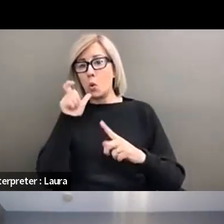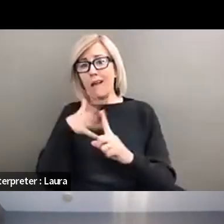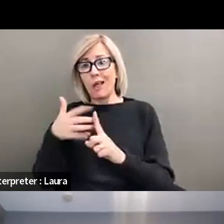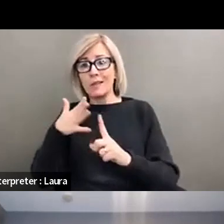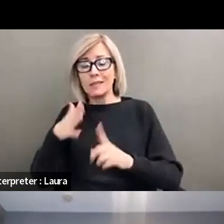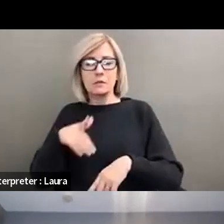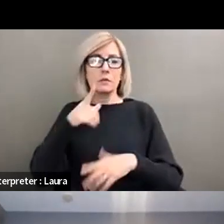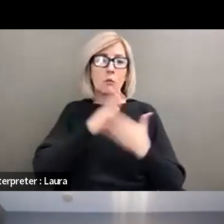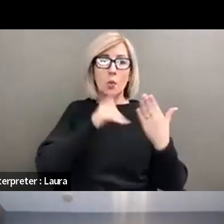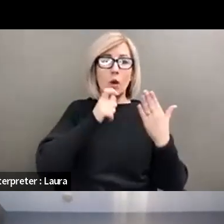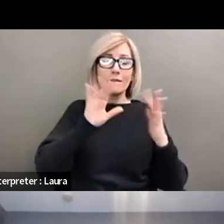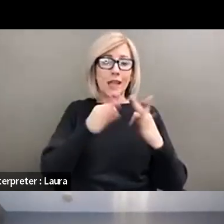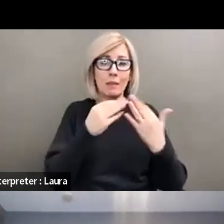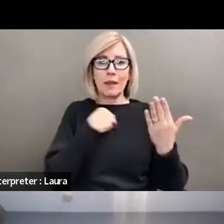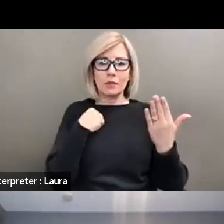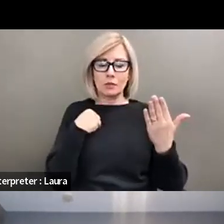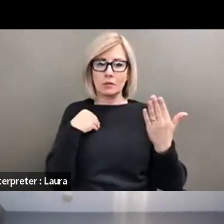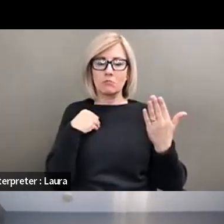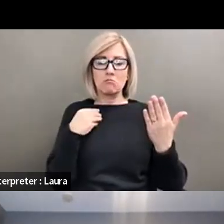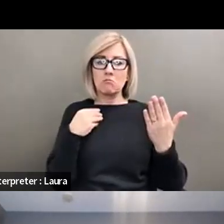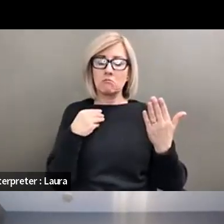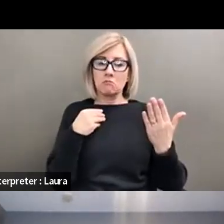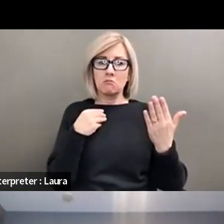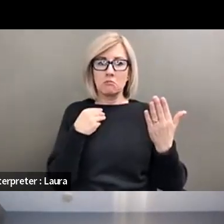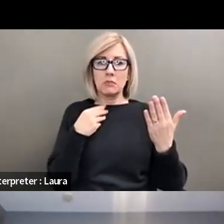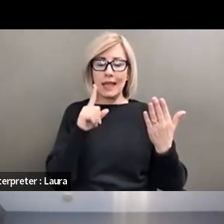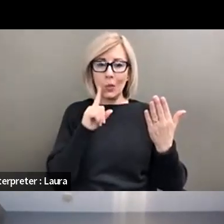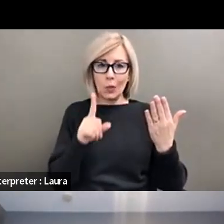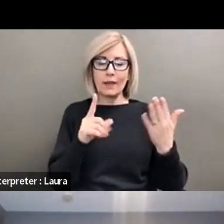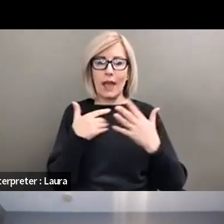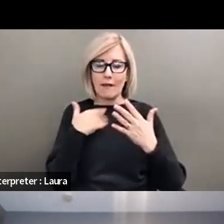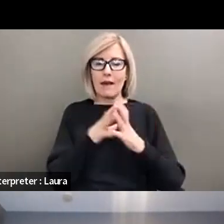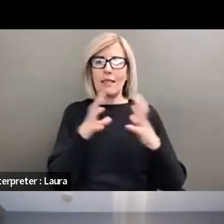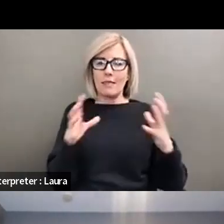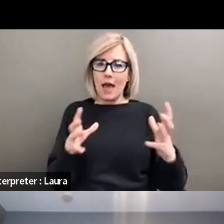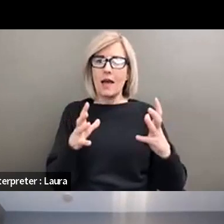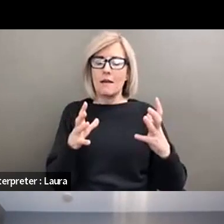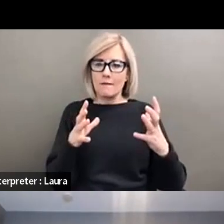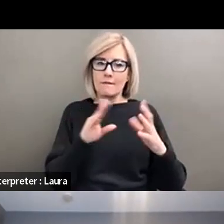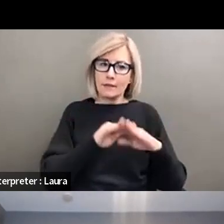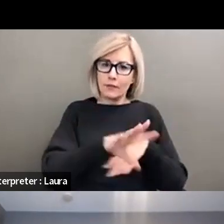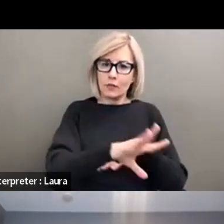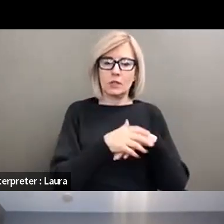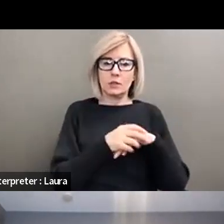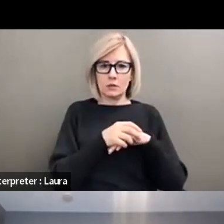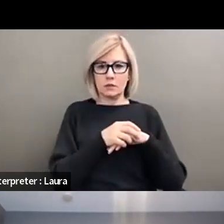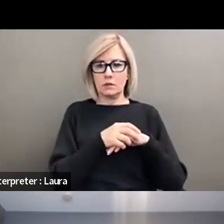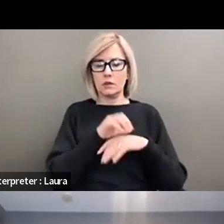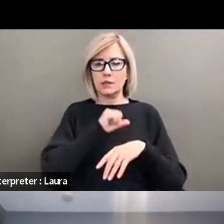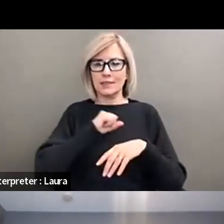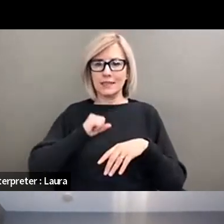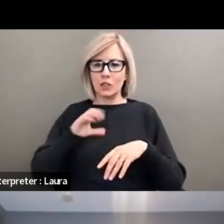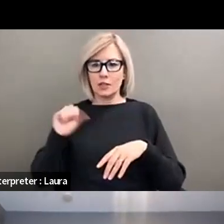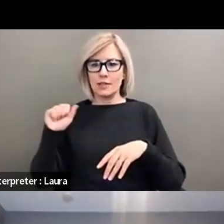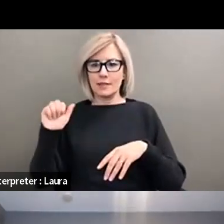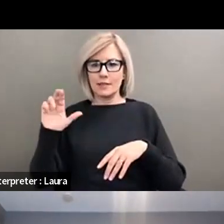Those really, kind of back to the beginning part with Brady, they really carry a lot of weight. And I saw our Senator Sarah turned